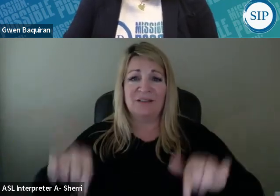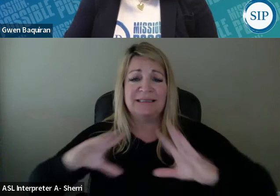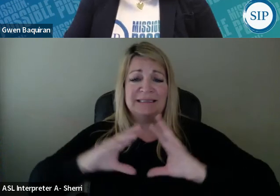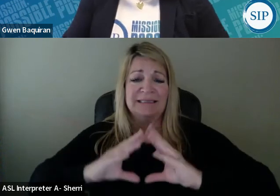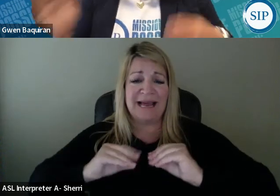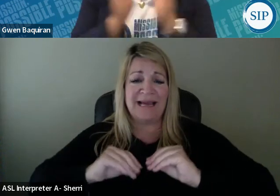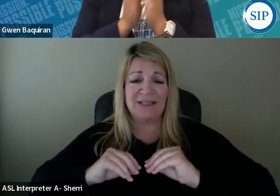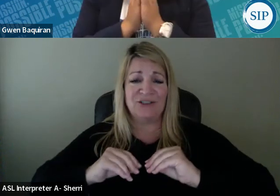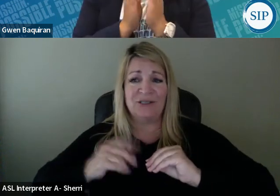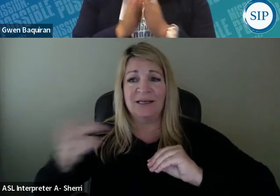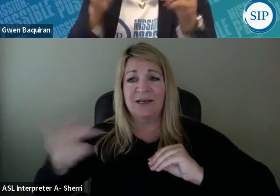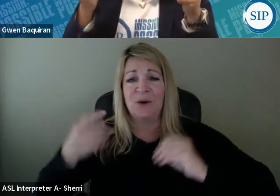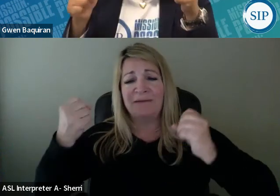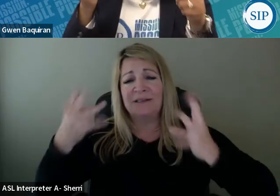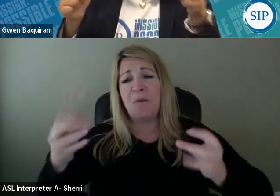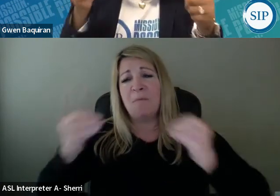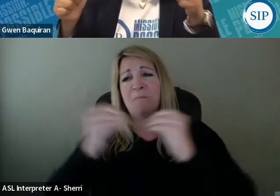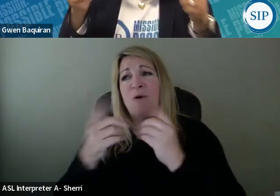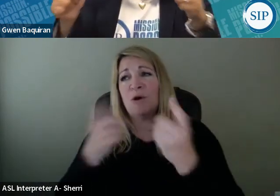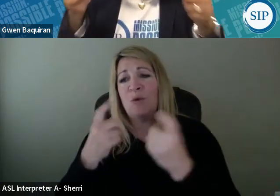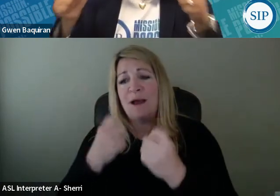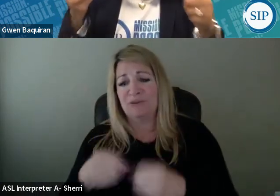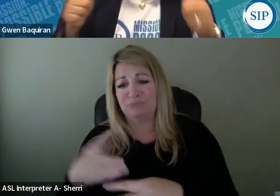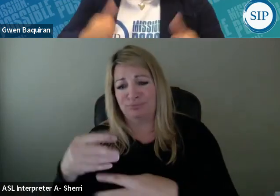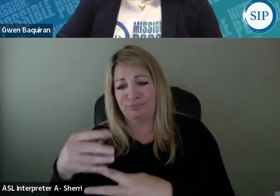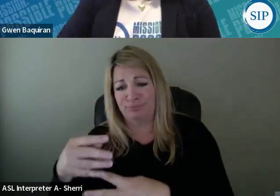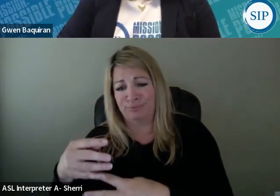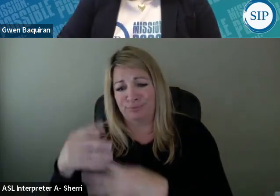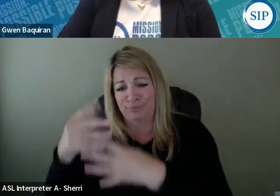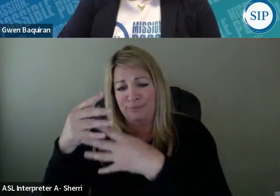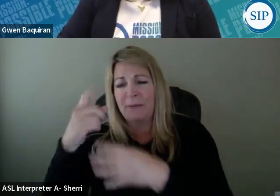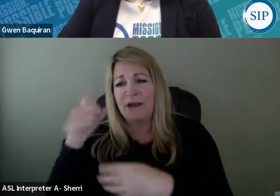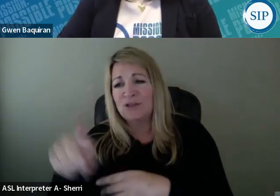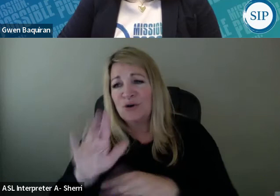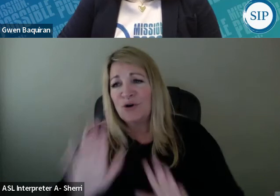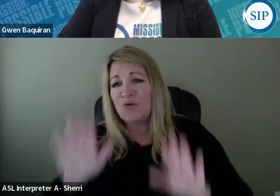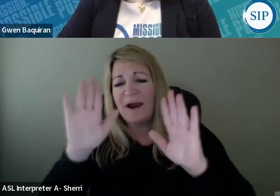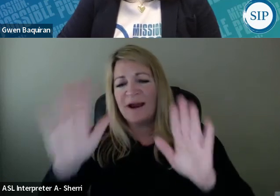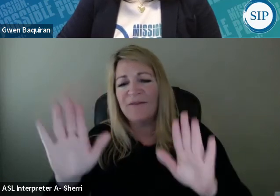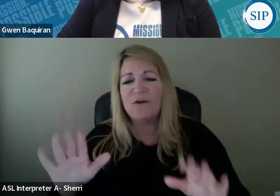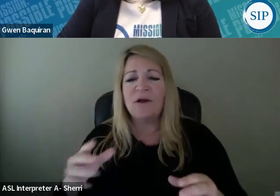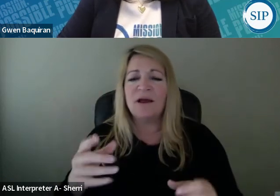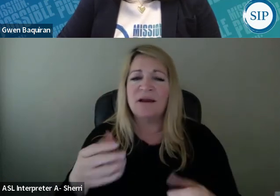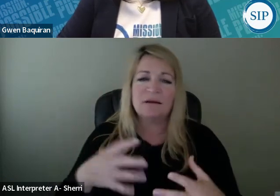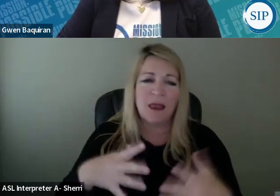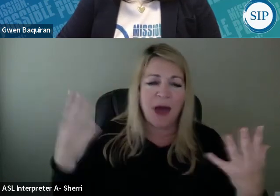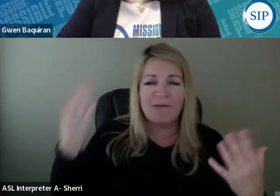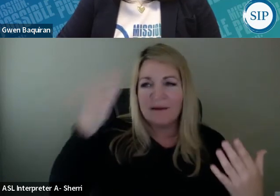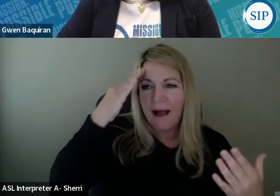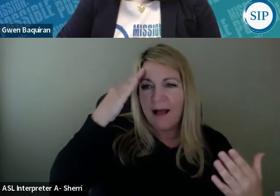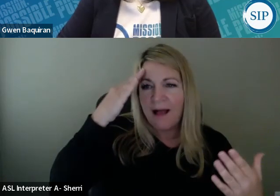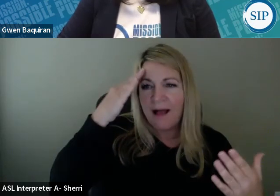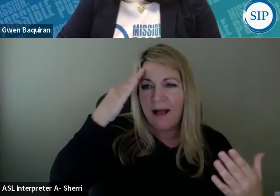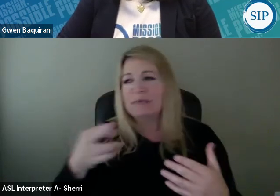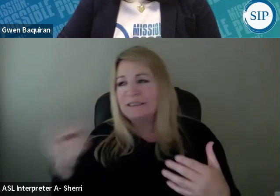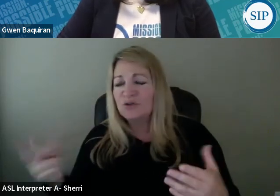we still have so many questions coming in, and that's just because you all are incredible and a wealth of resource and knowledge. So you can reach out to any